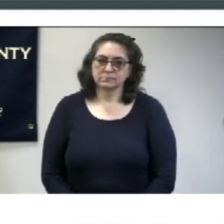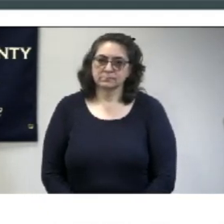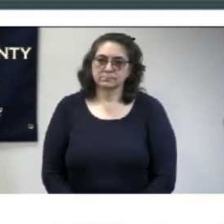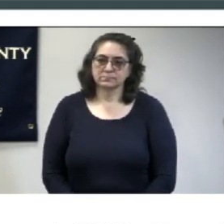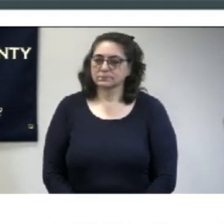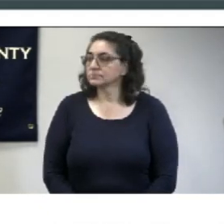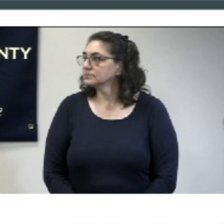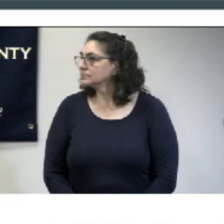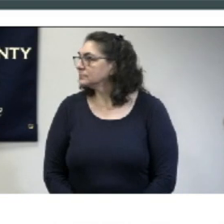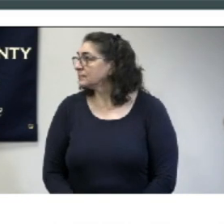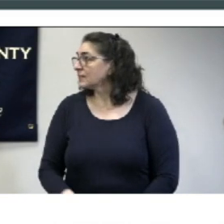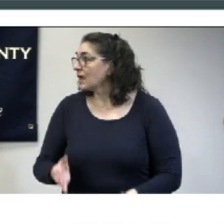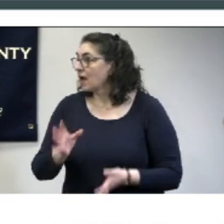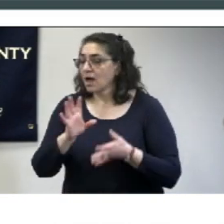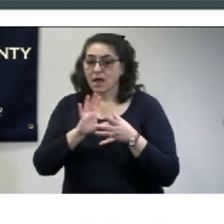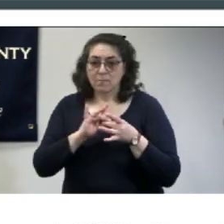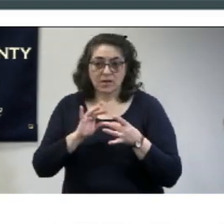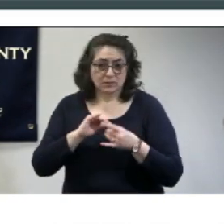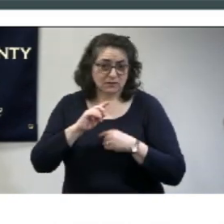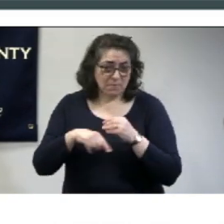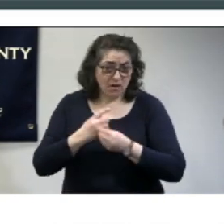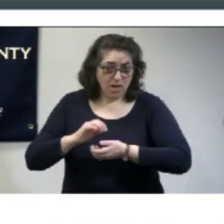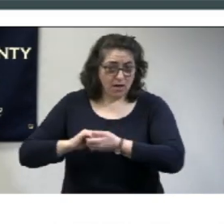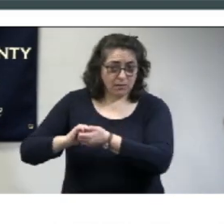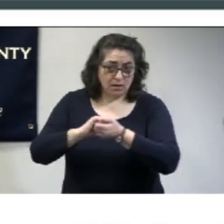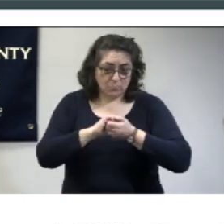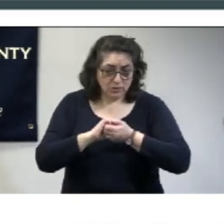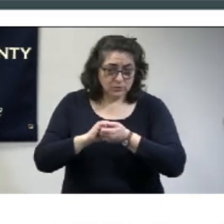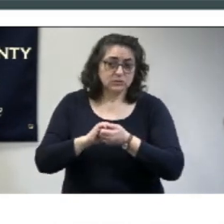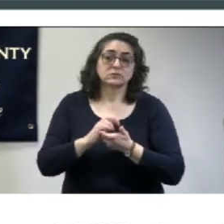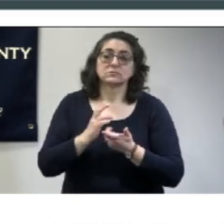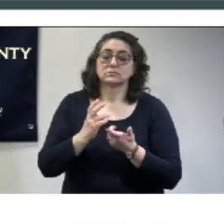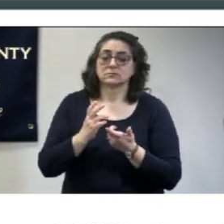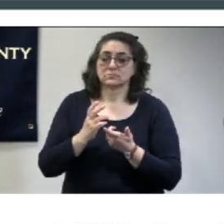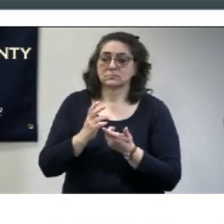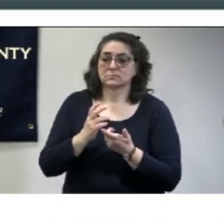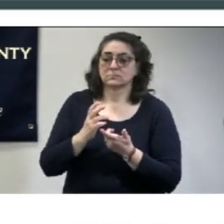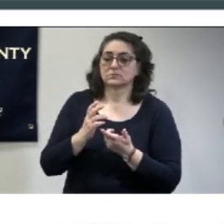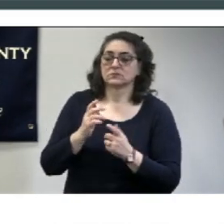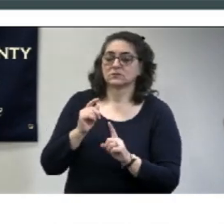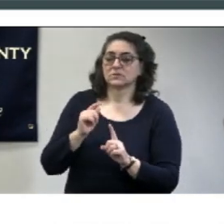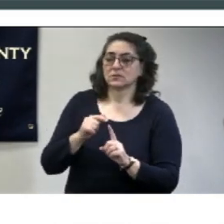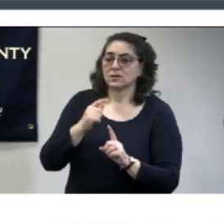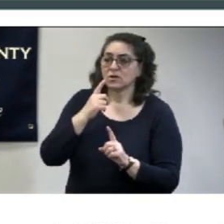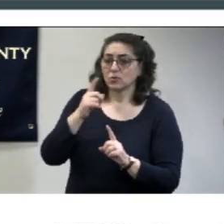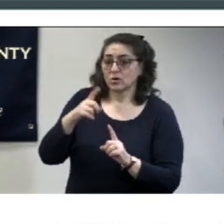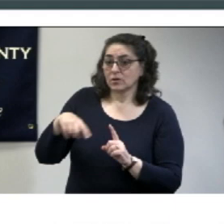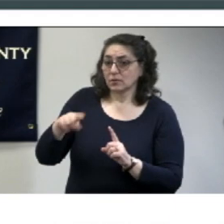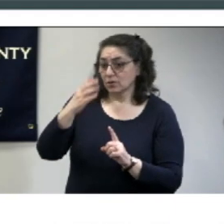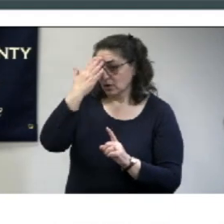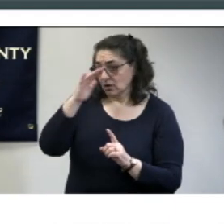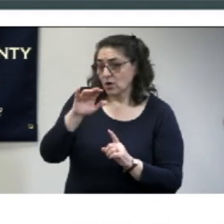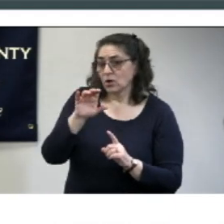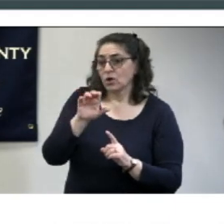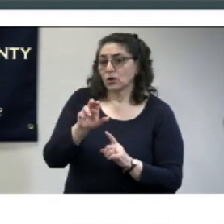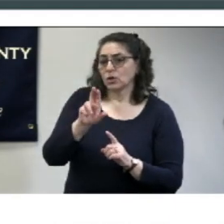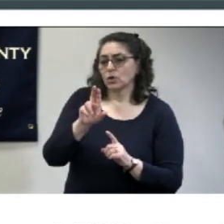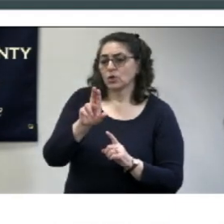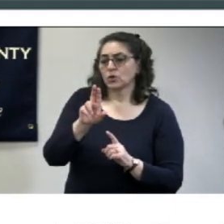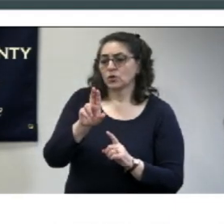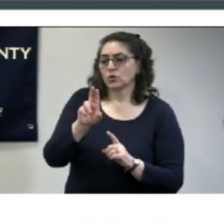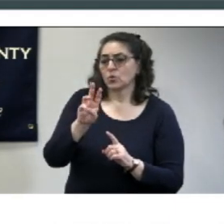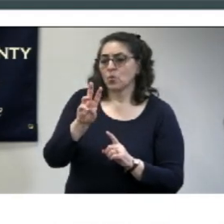So as I mentioned about the collaboration, and Paul mentioned UASI, for those who don't know, UASI stands for Urban